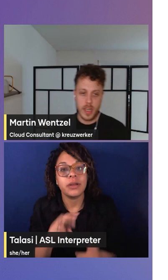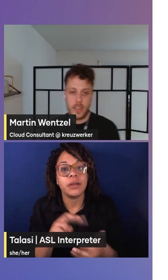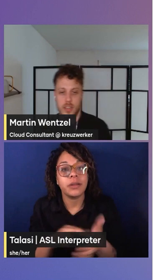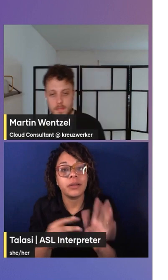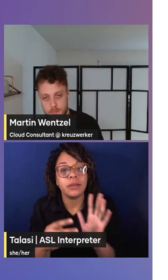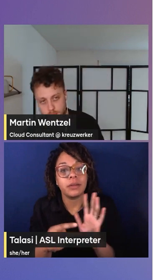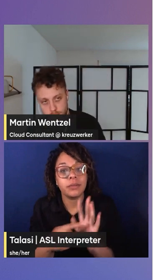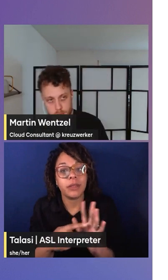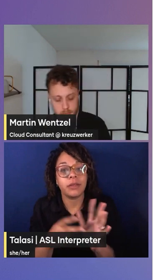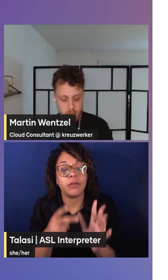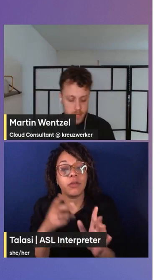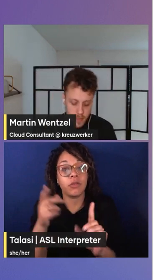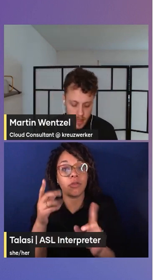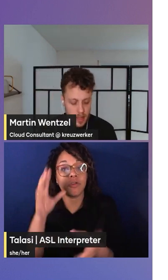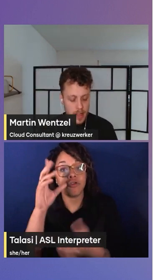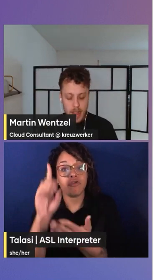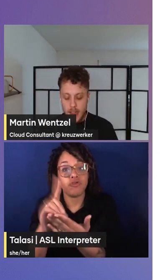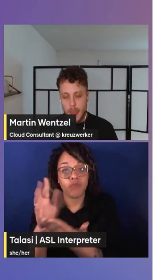directory changed.